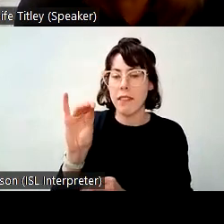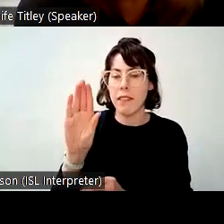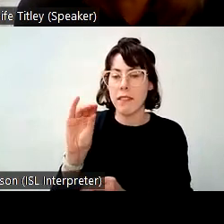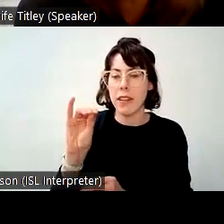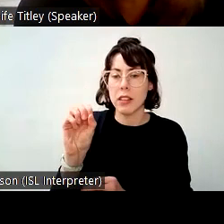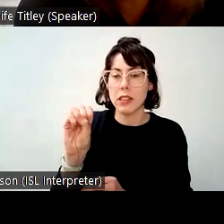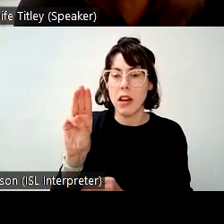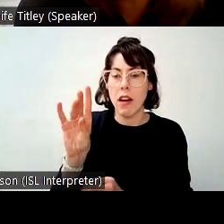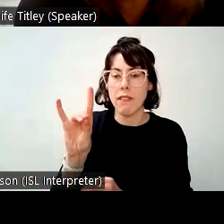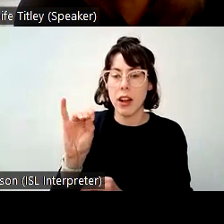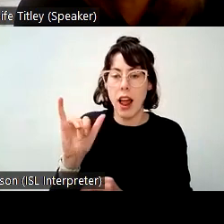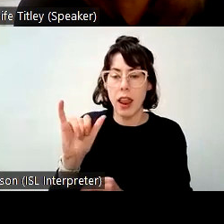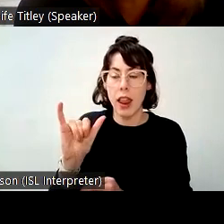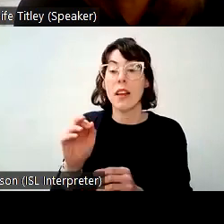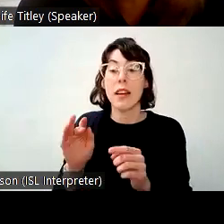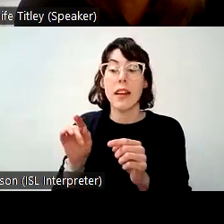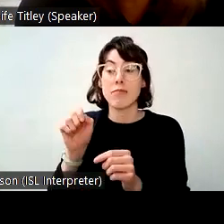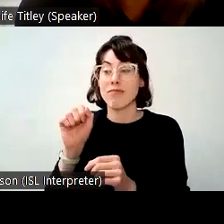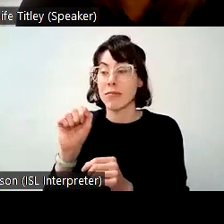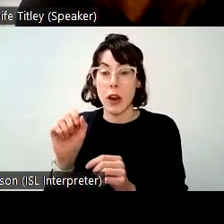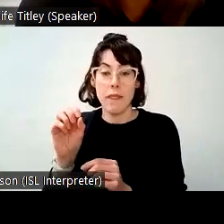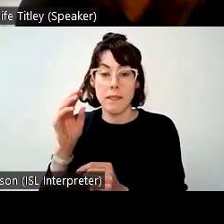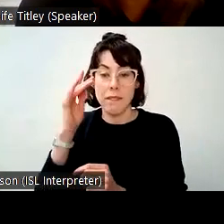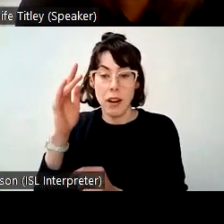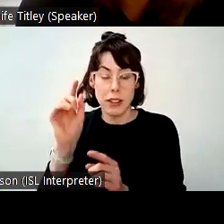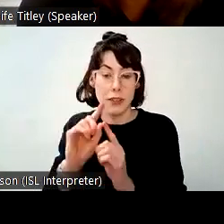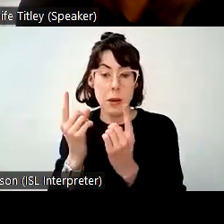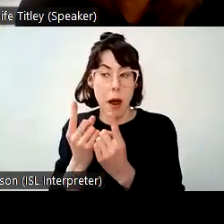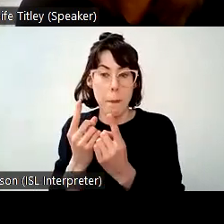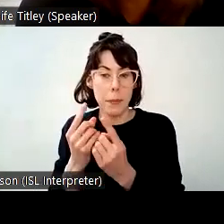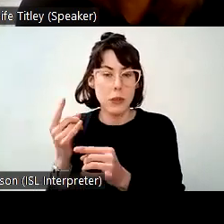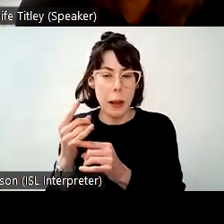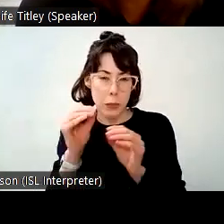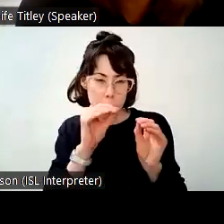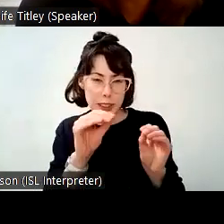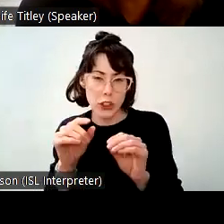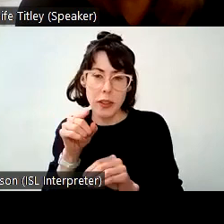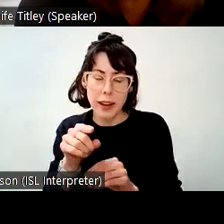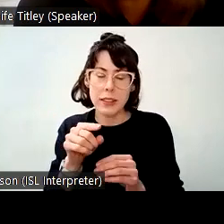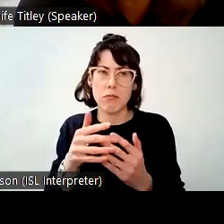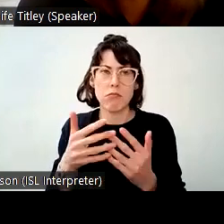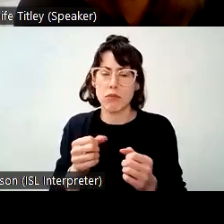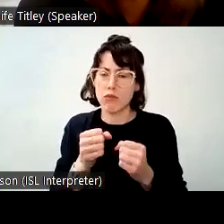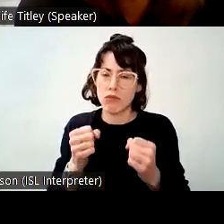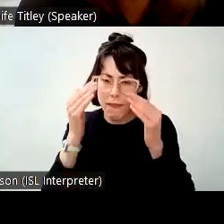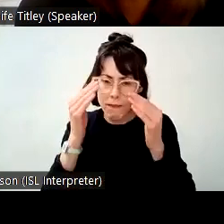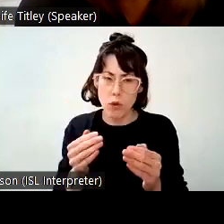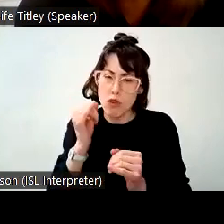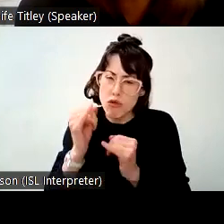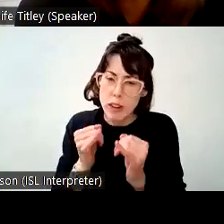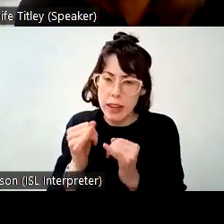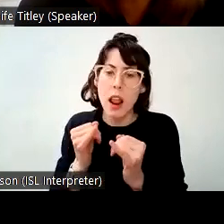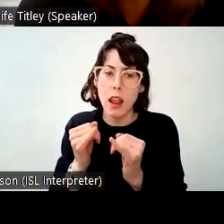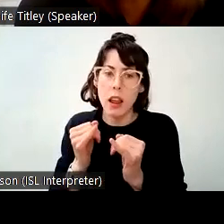department. And again, I suppose a big focus on criticality in that as well. The final one then is